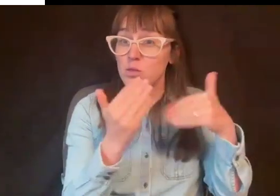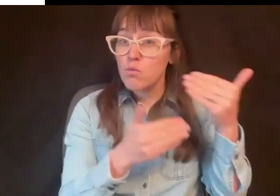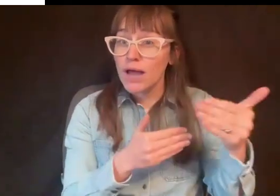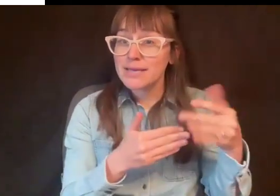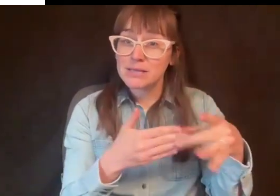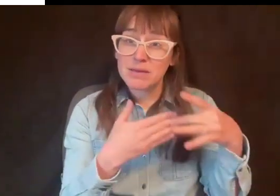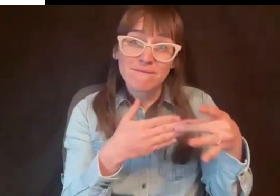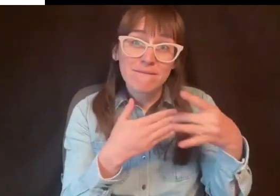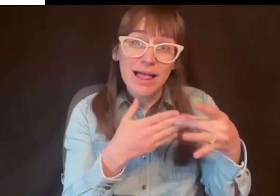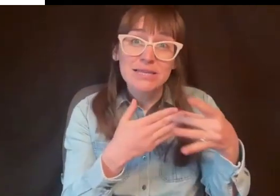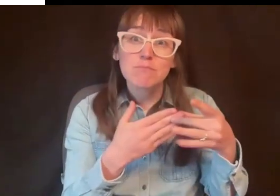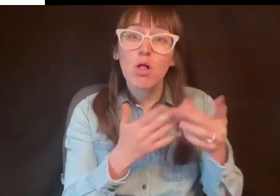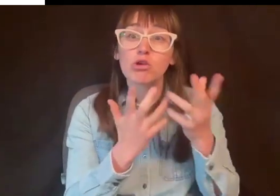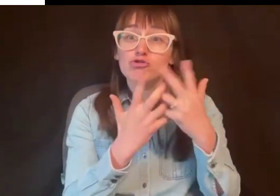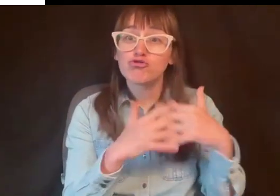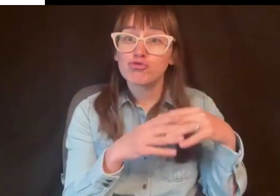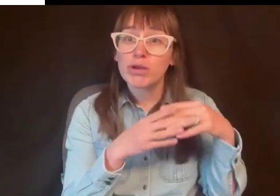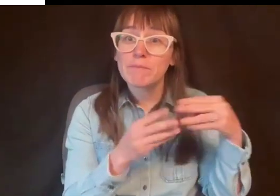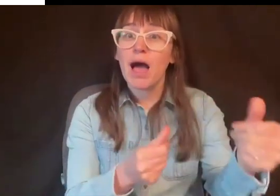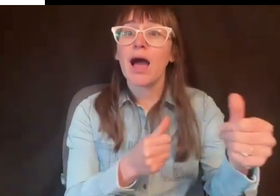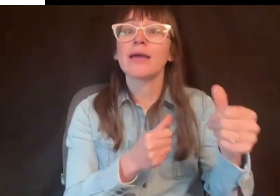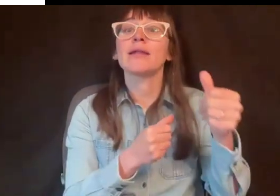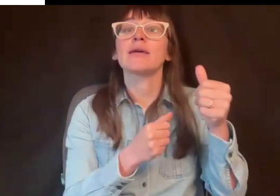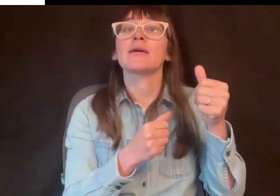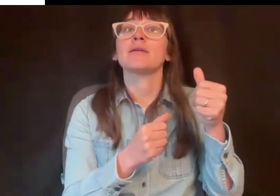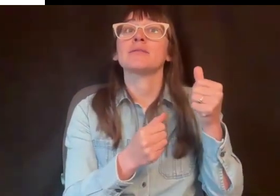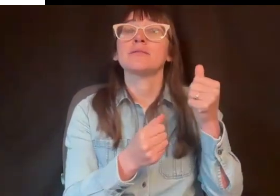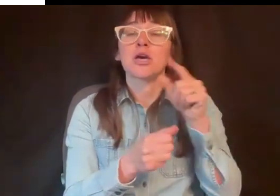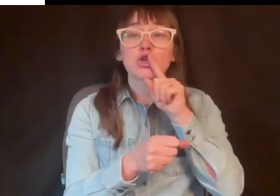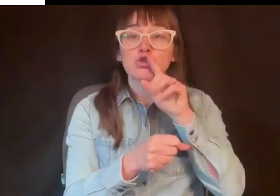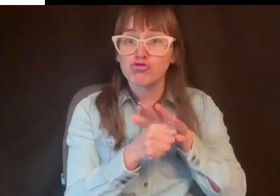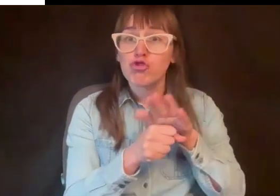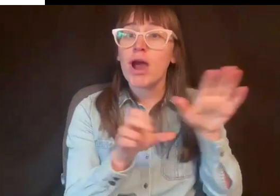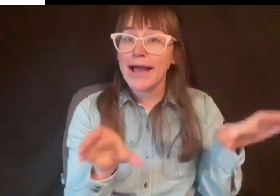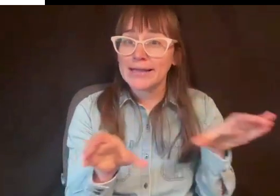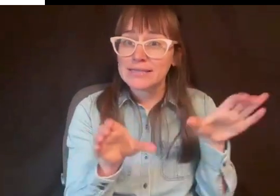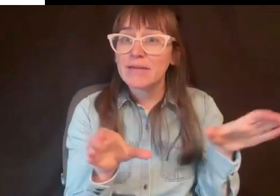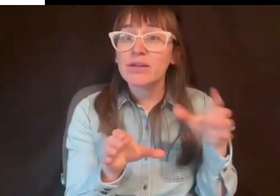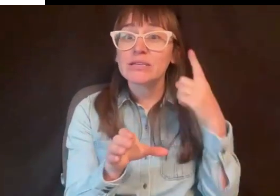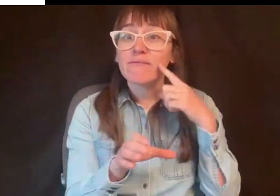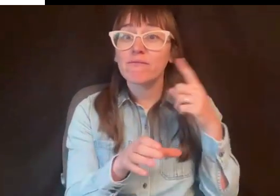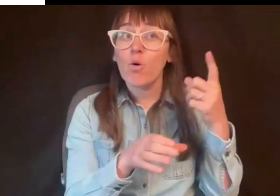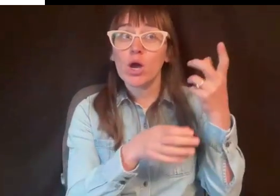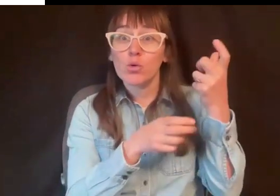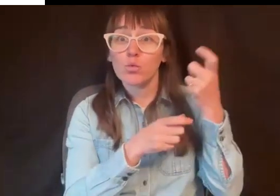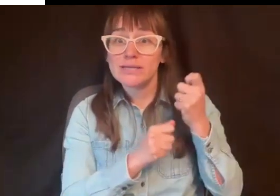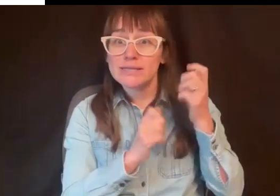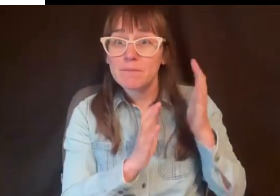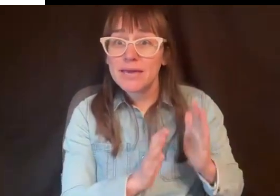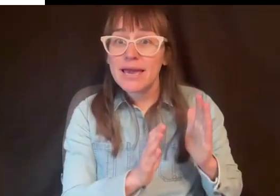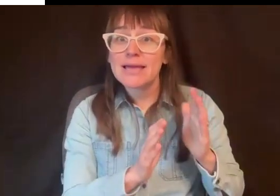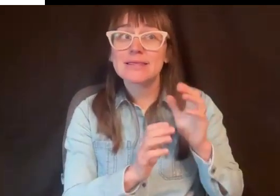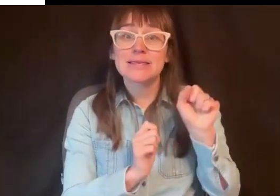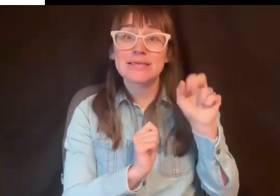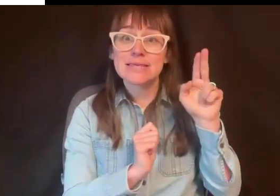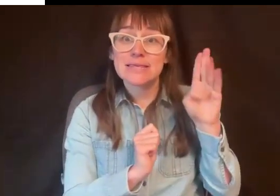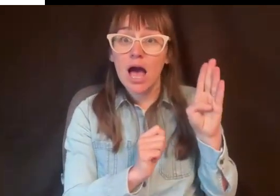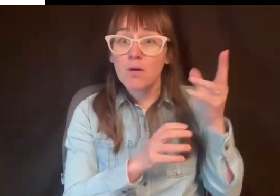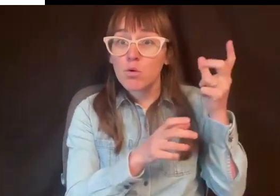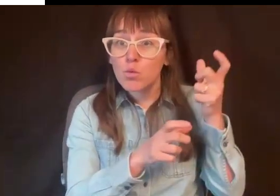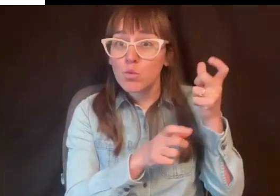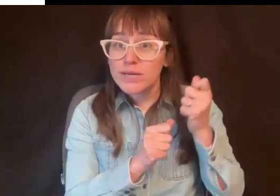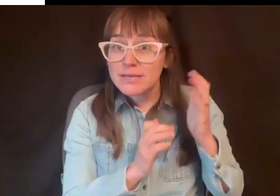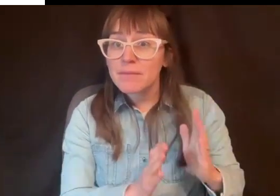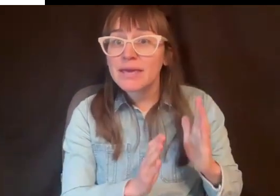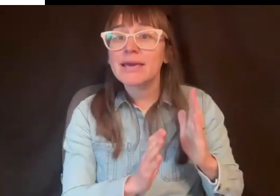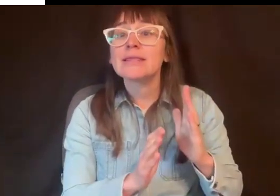and streamlined. This provision will help ensure that the activities of recipients and subrecipients of funding